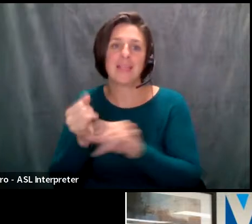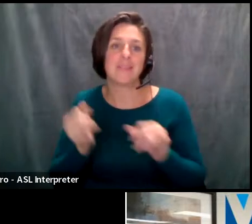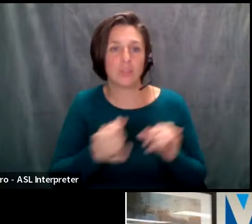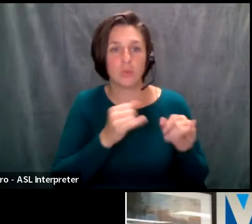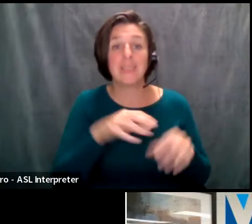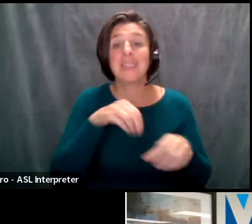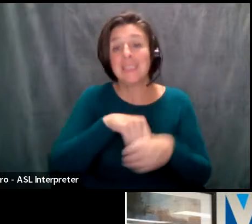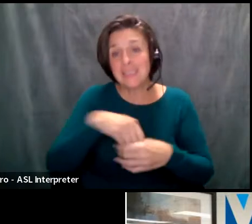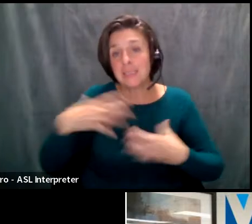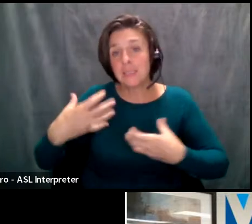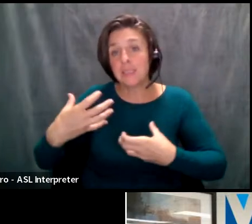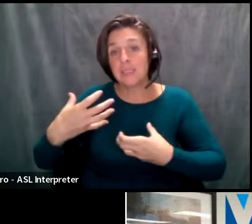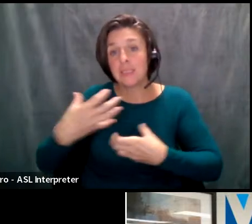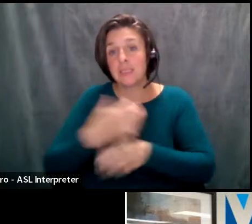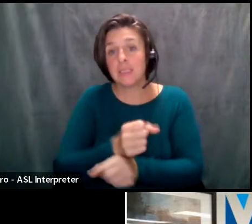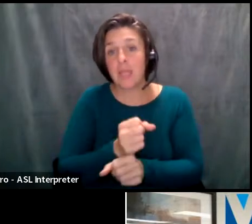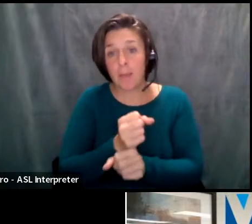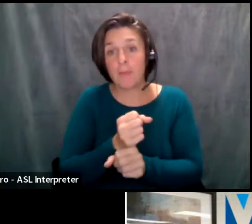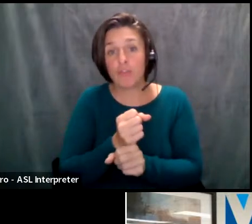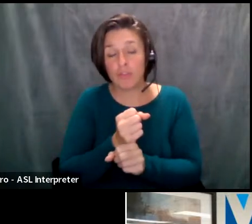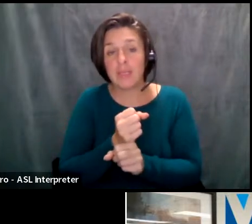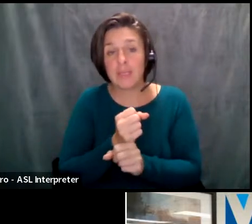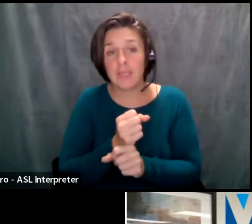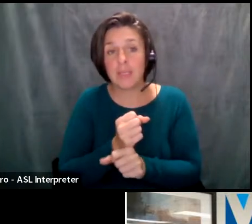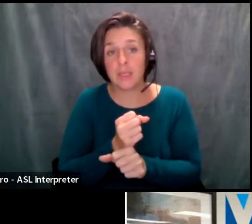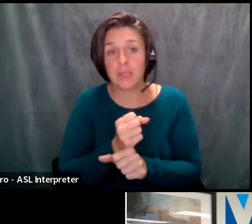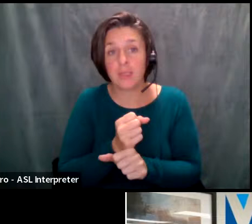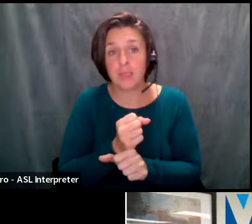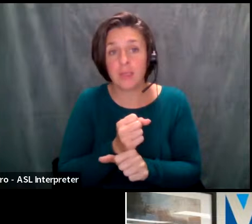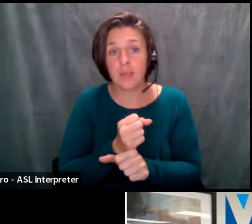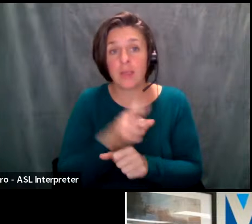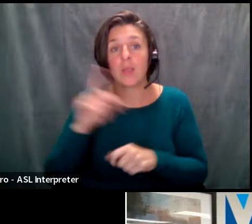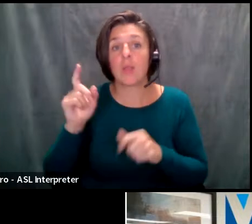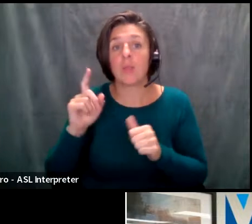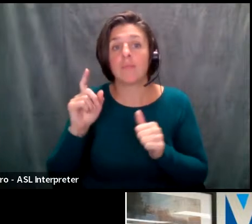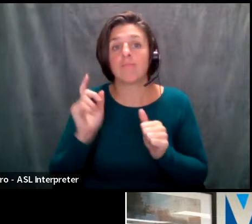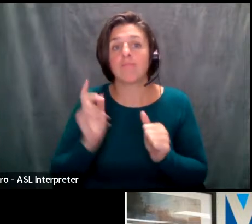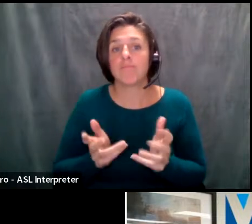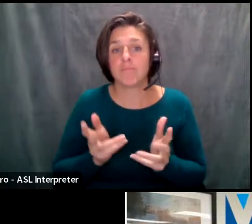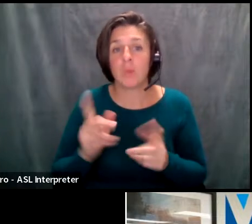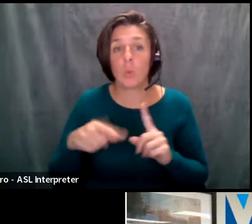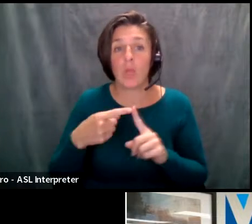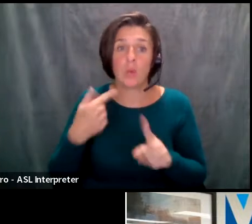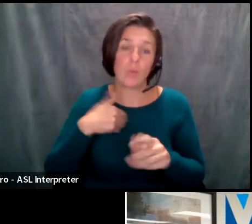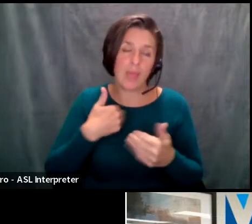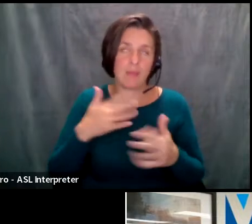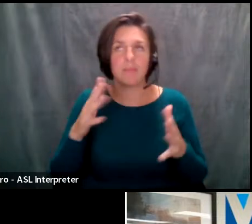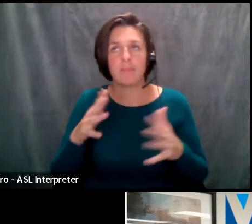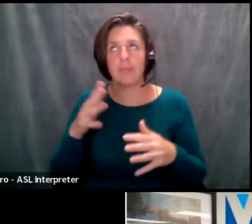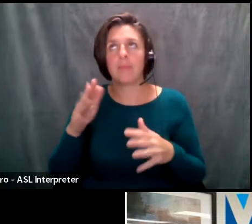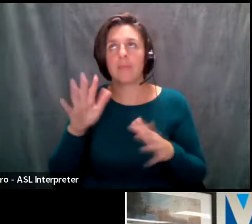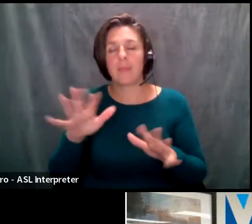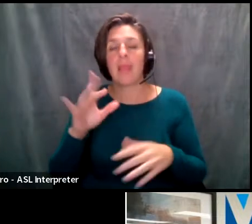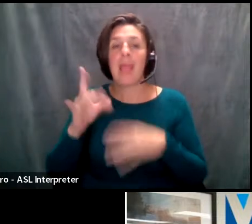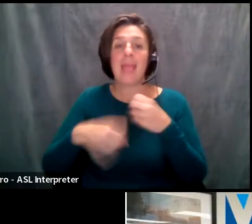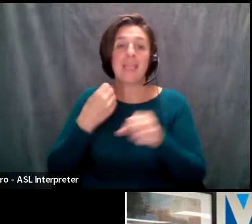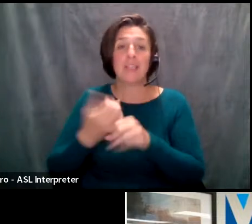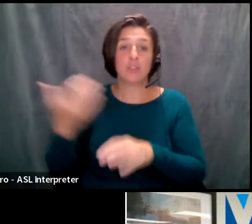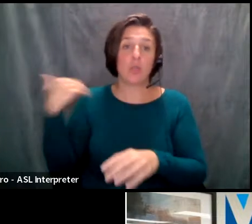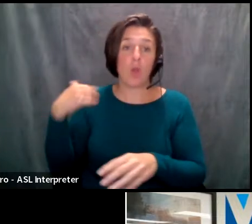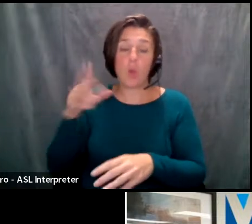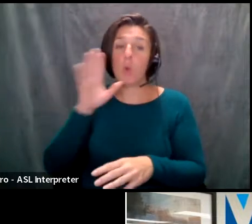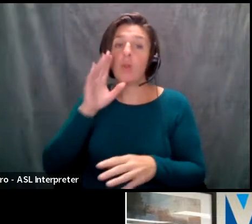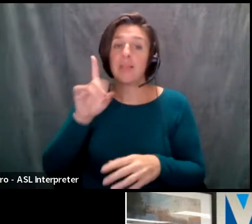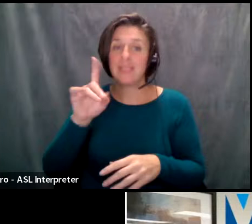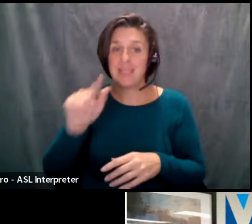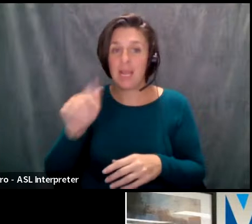summary, the when we had 8 years ago, this data would have reflected